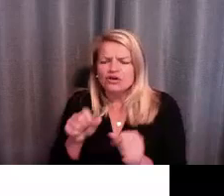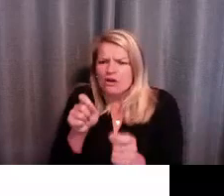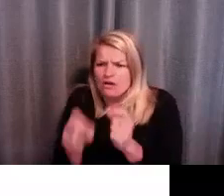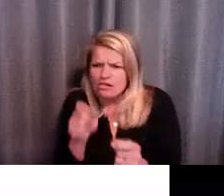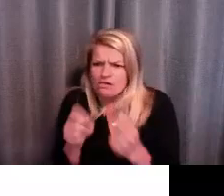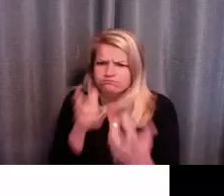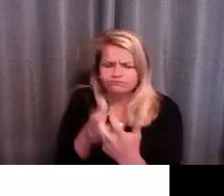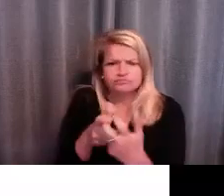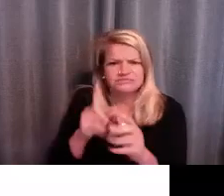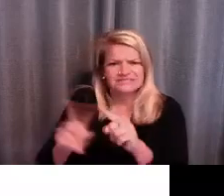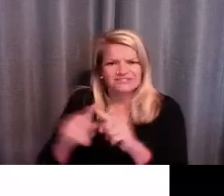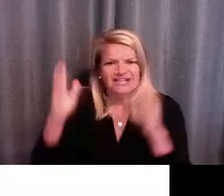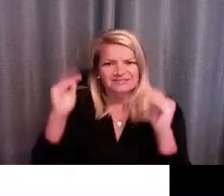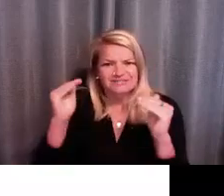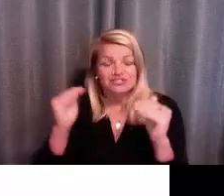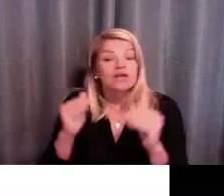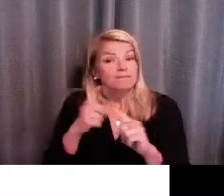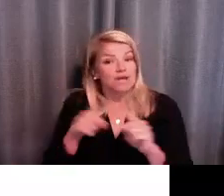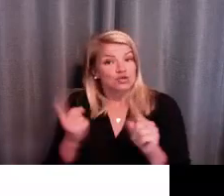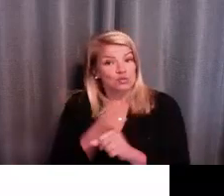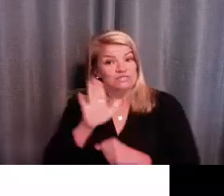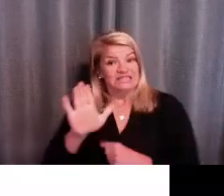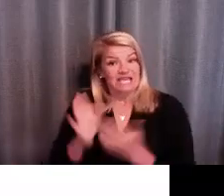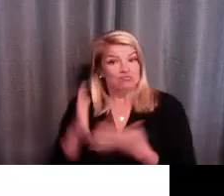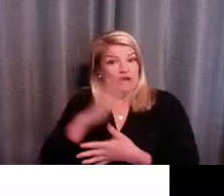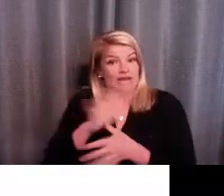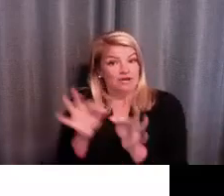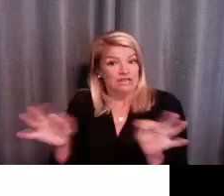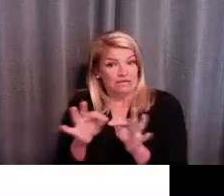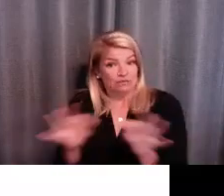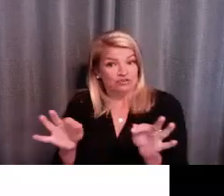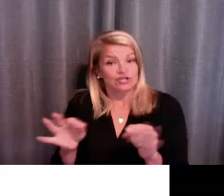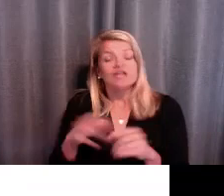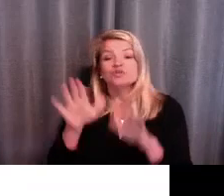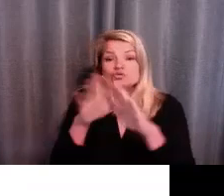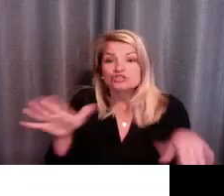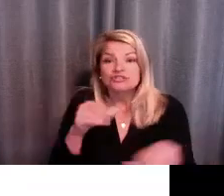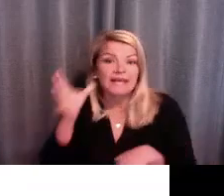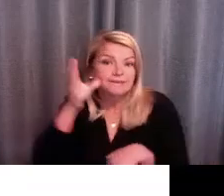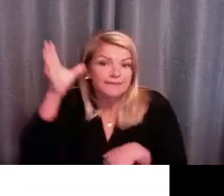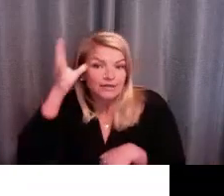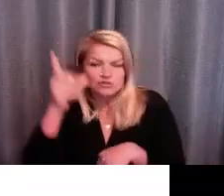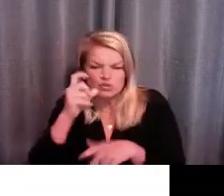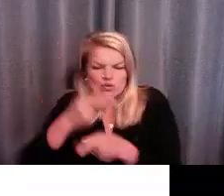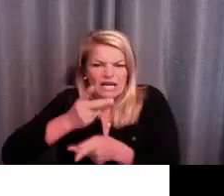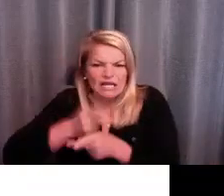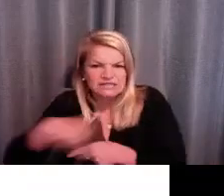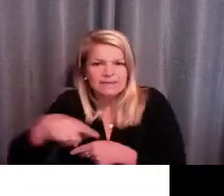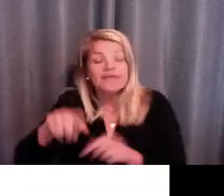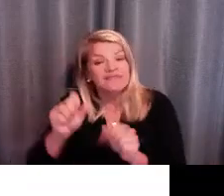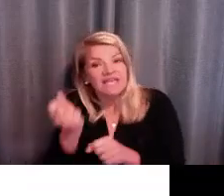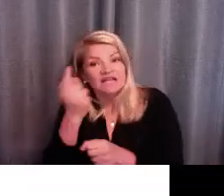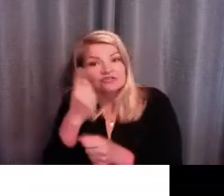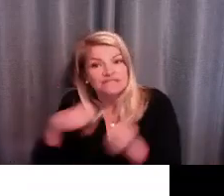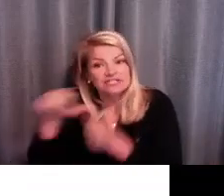By using the family's primary language, children as well as their caregivers are able to understand and keep practicing